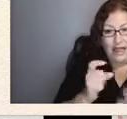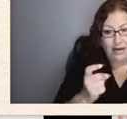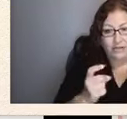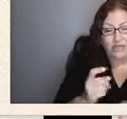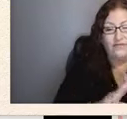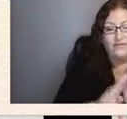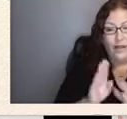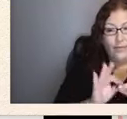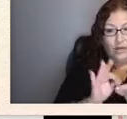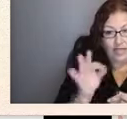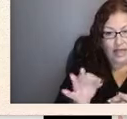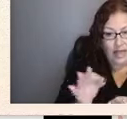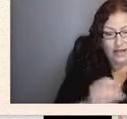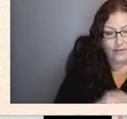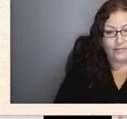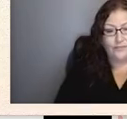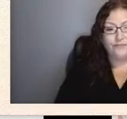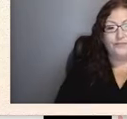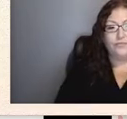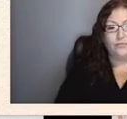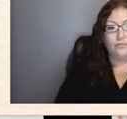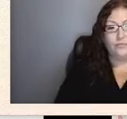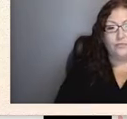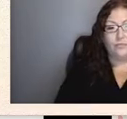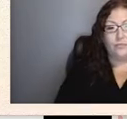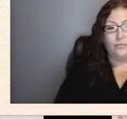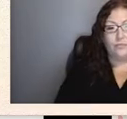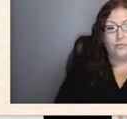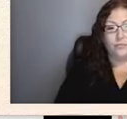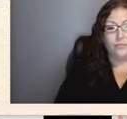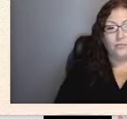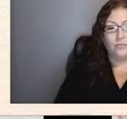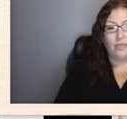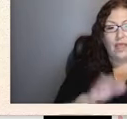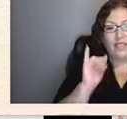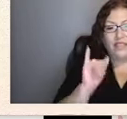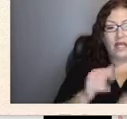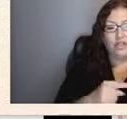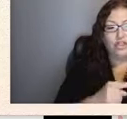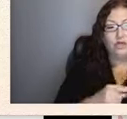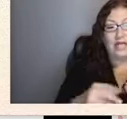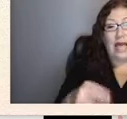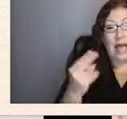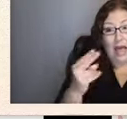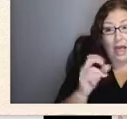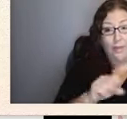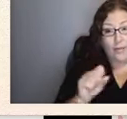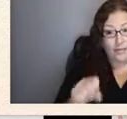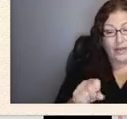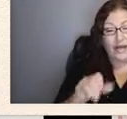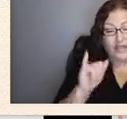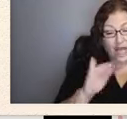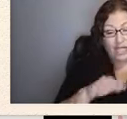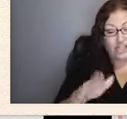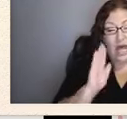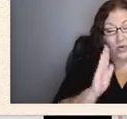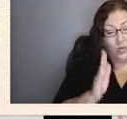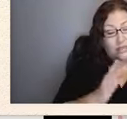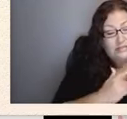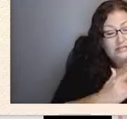delay of the child indicates a high probability that the child is likely to have an